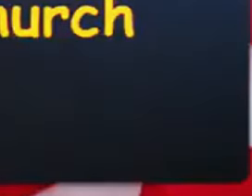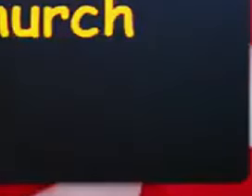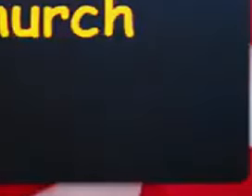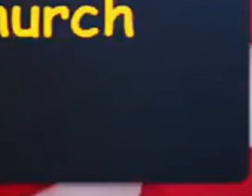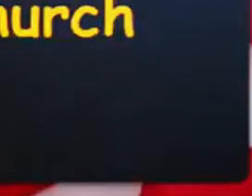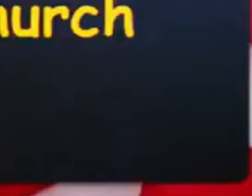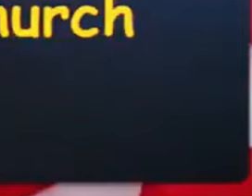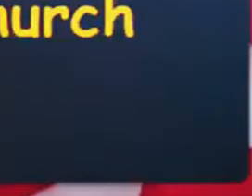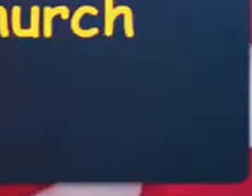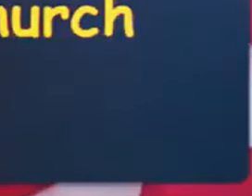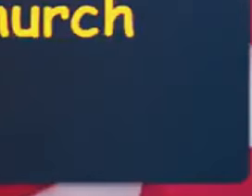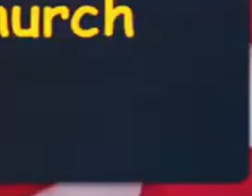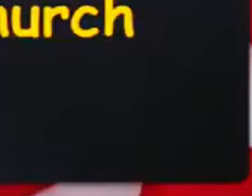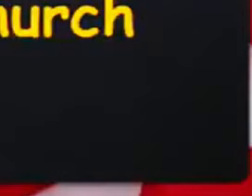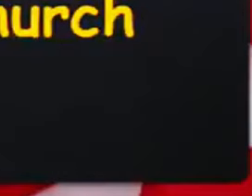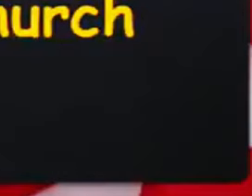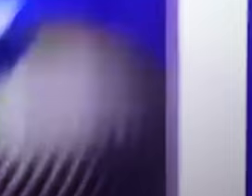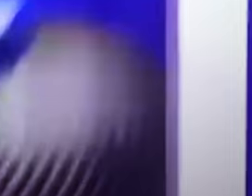people.